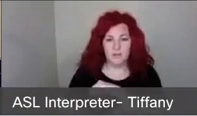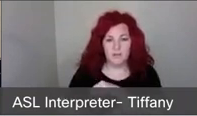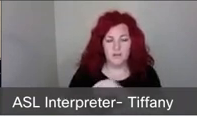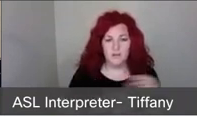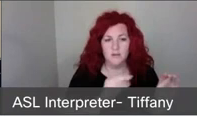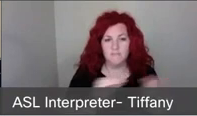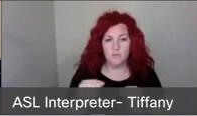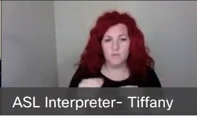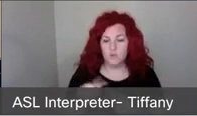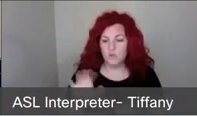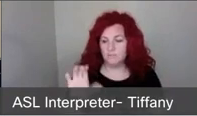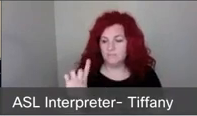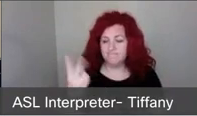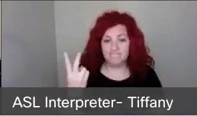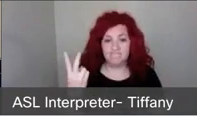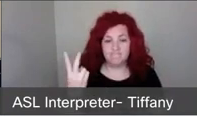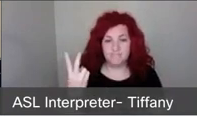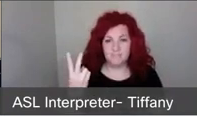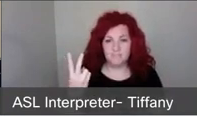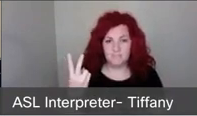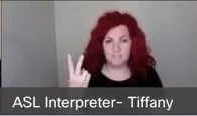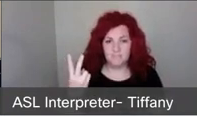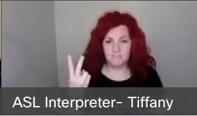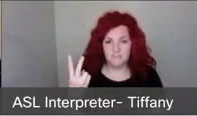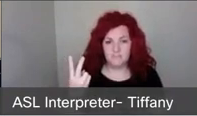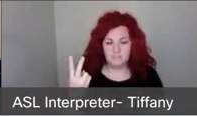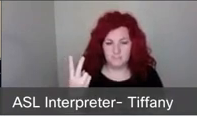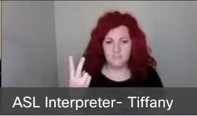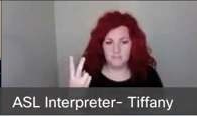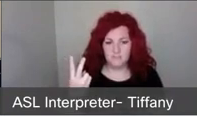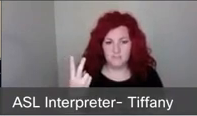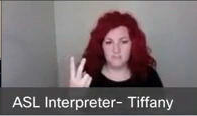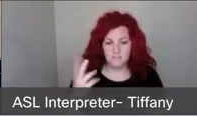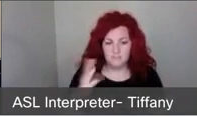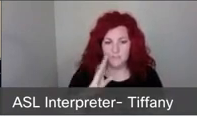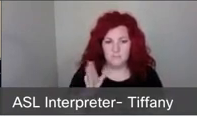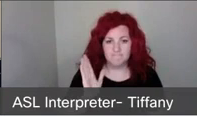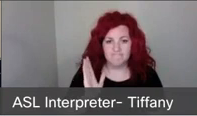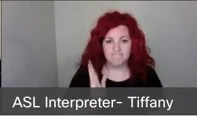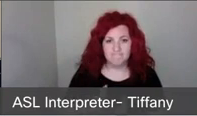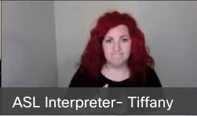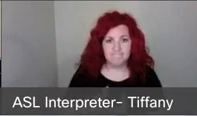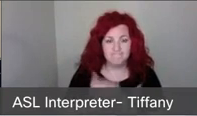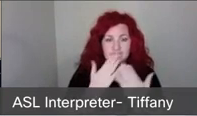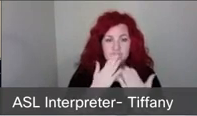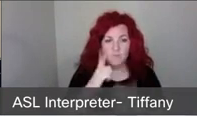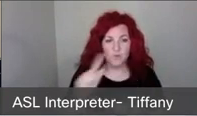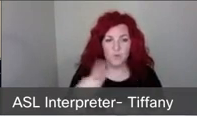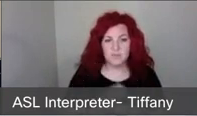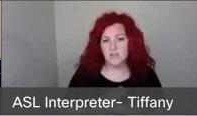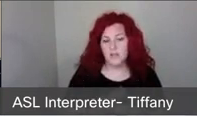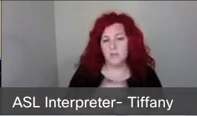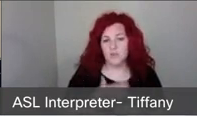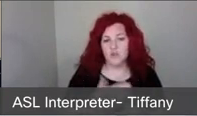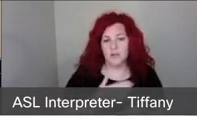Congressional District 2. And I'll cut off there and thank you for your time and wish you a